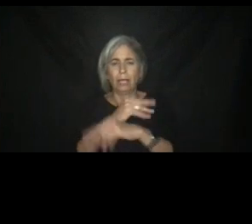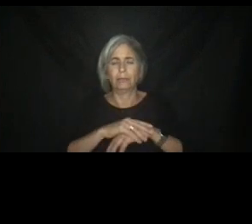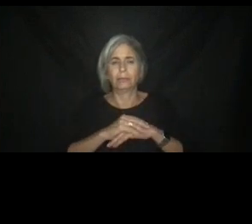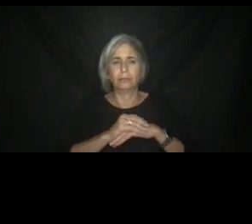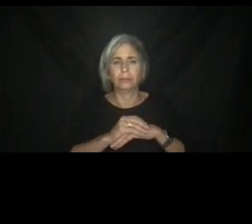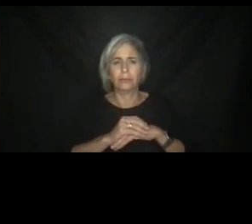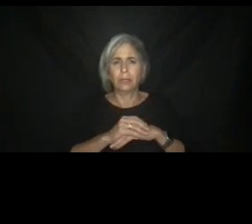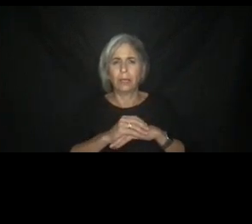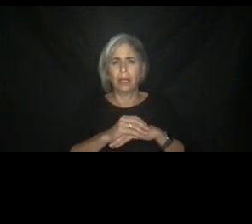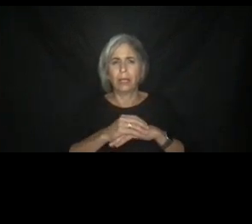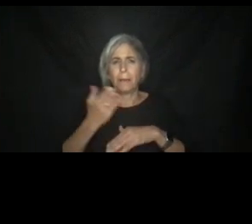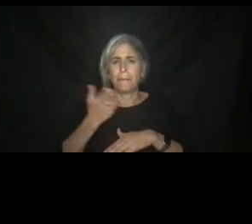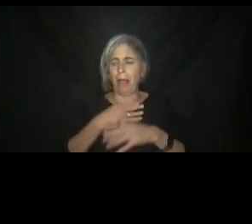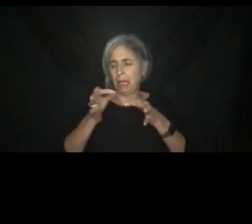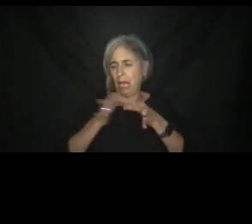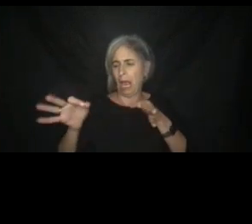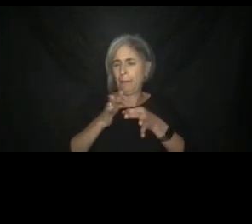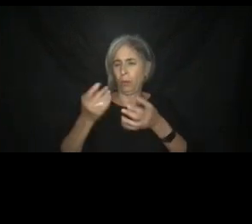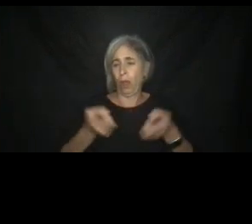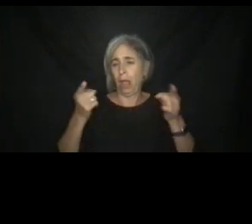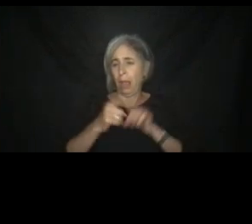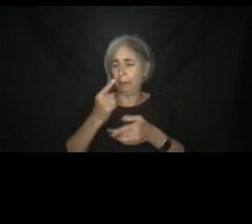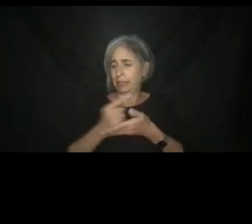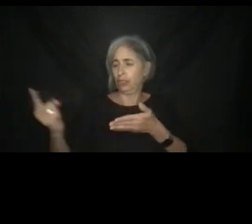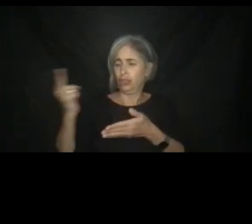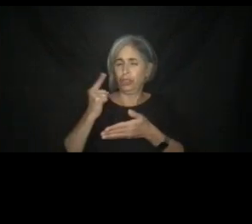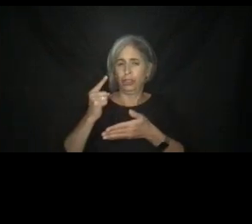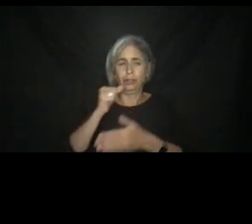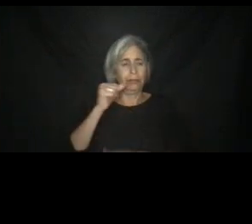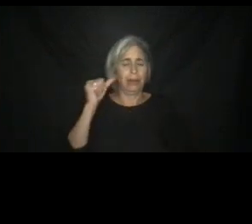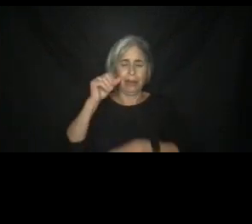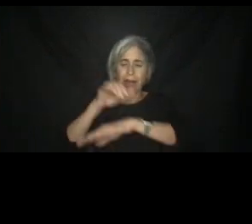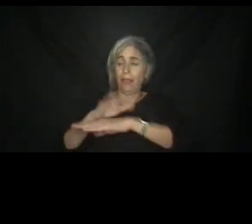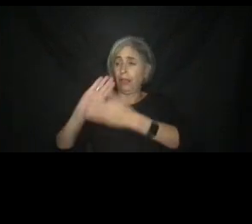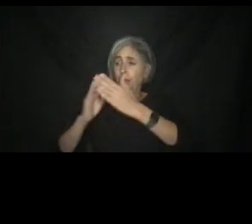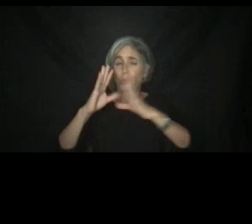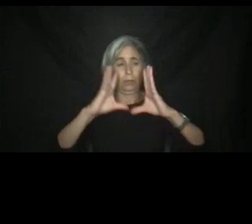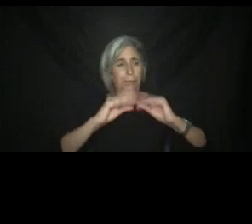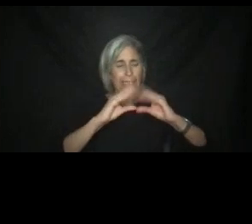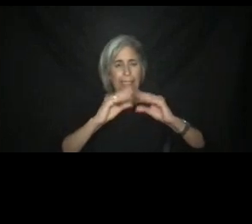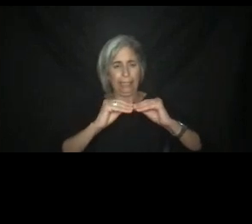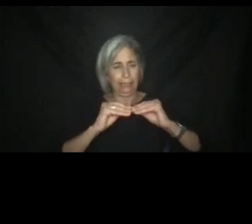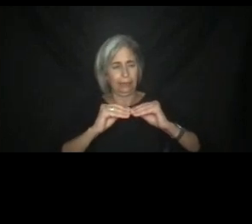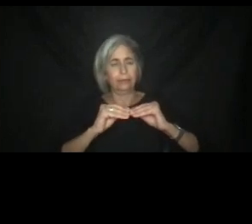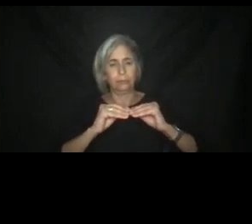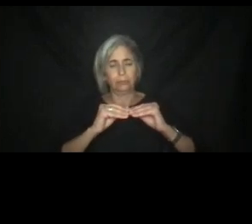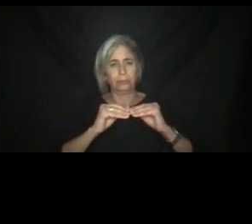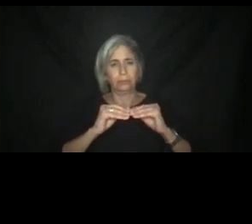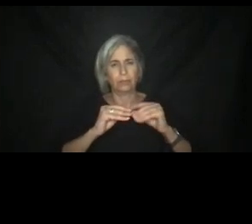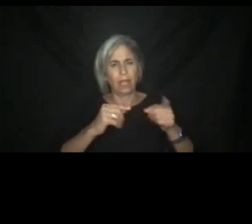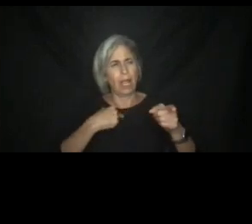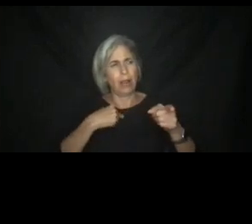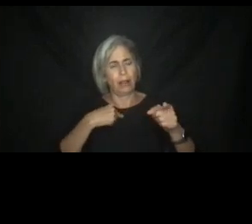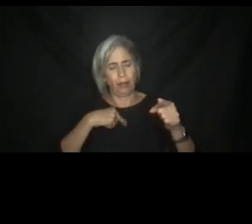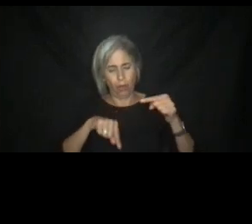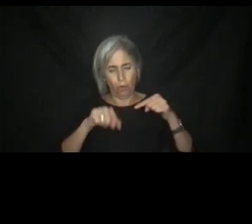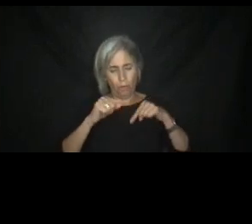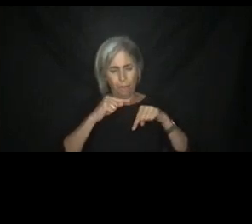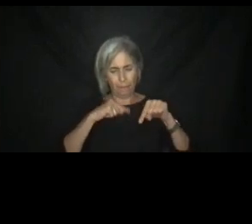A few of my comments is what transpired last night at that community meeting. And I had to go back and